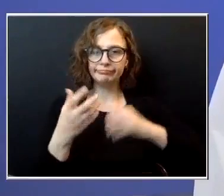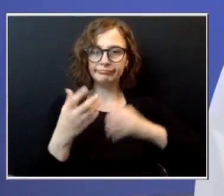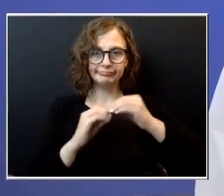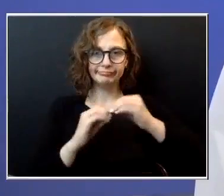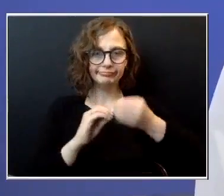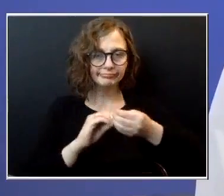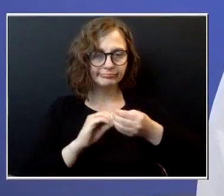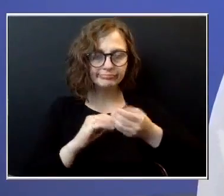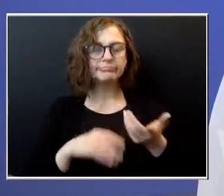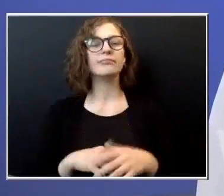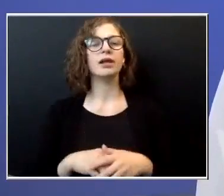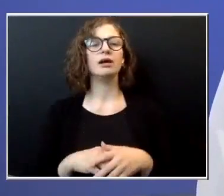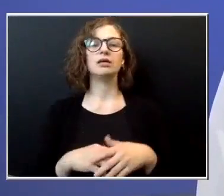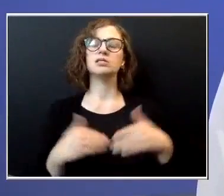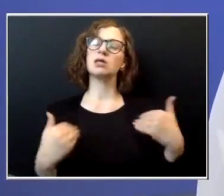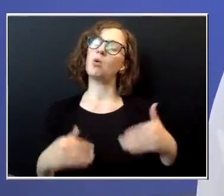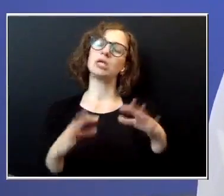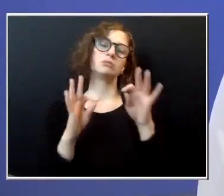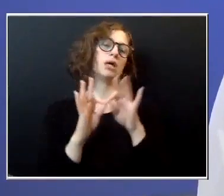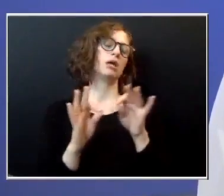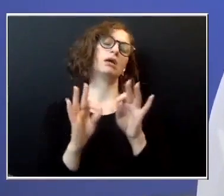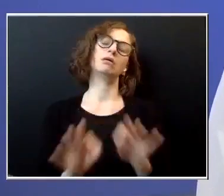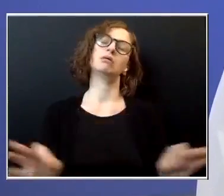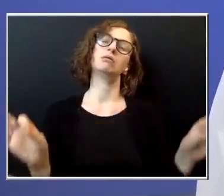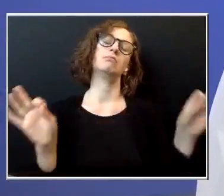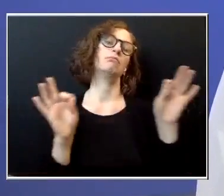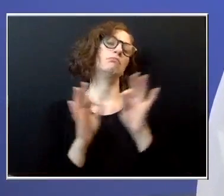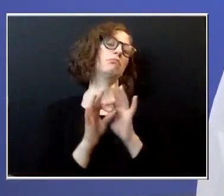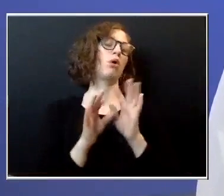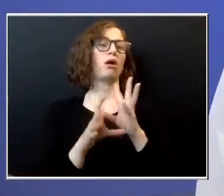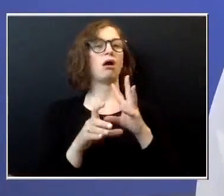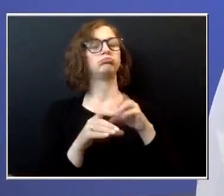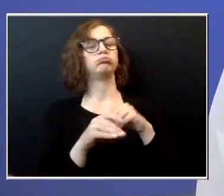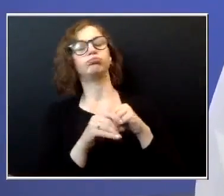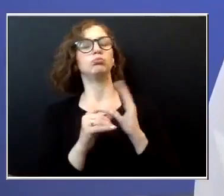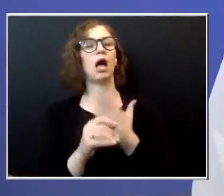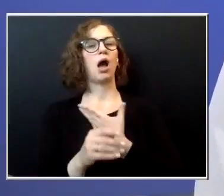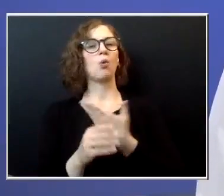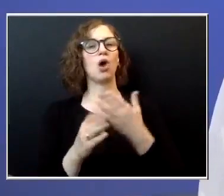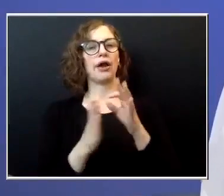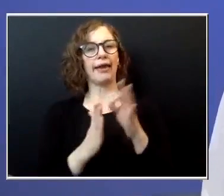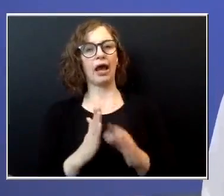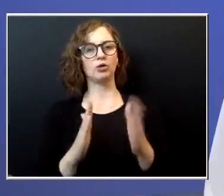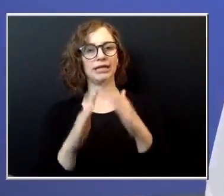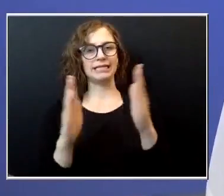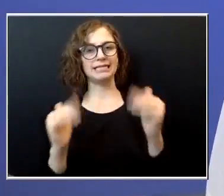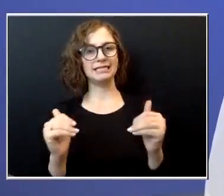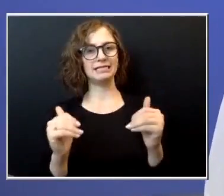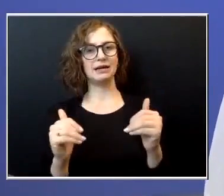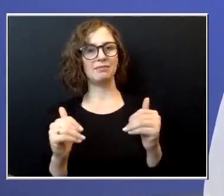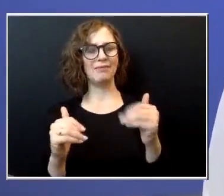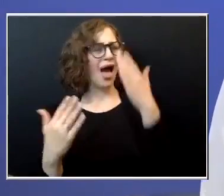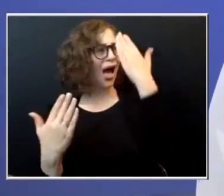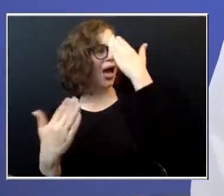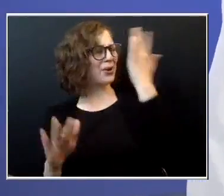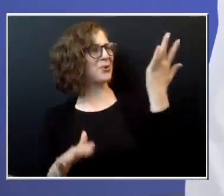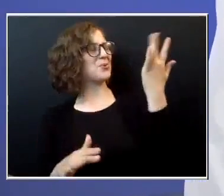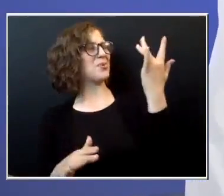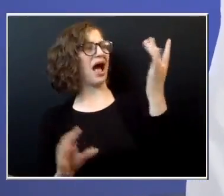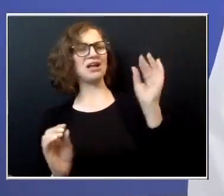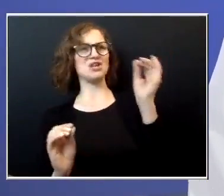part of our counting system now. And I don't know why no one has come up with this before,